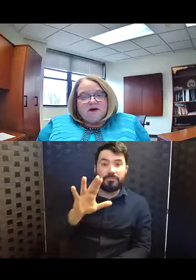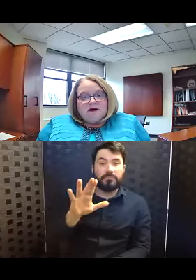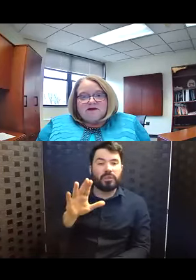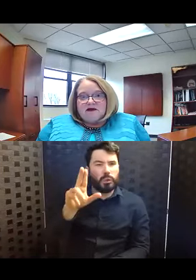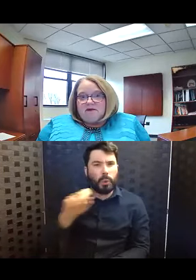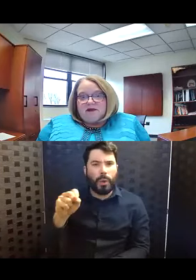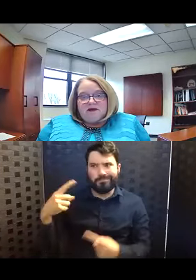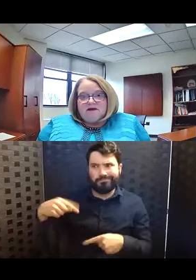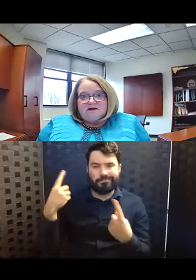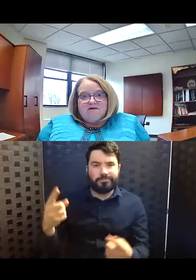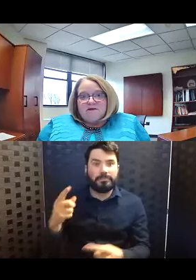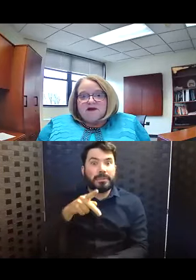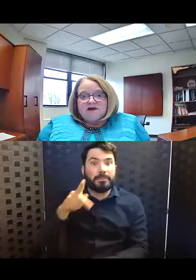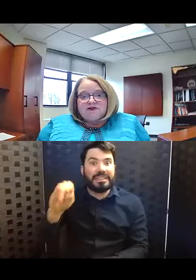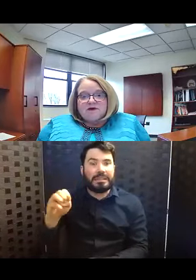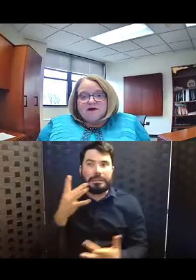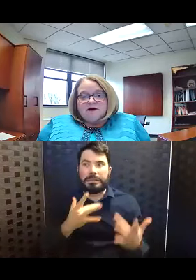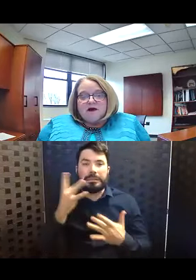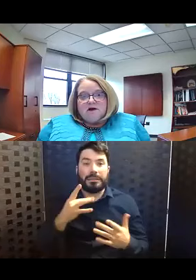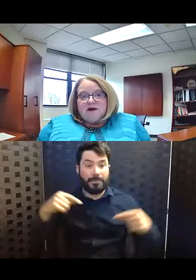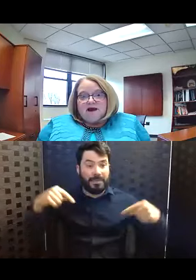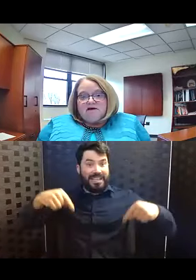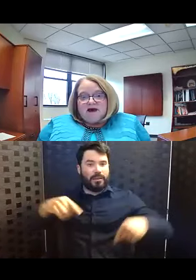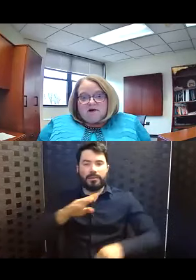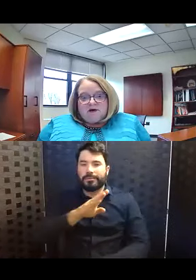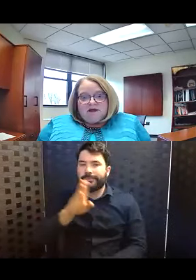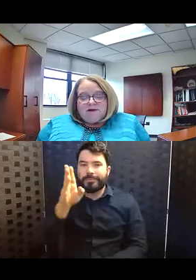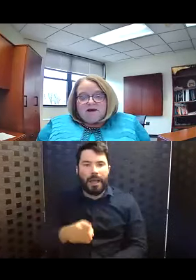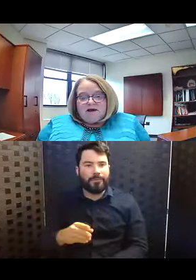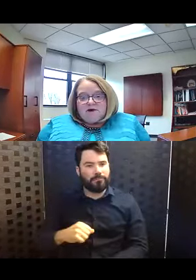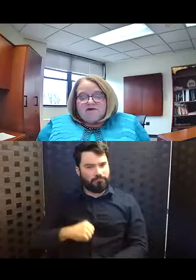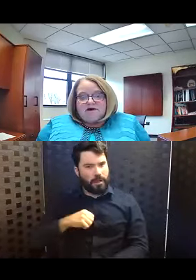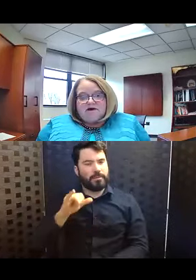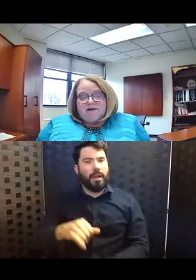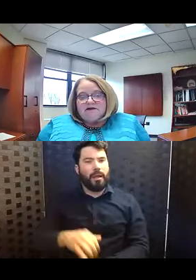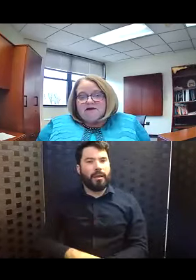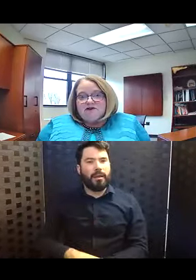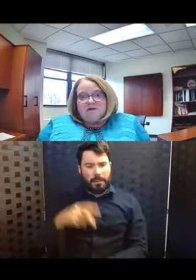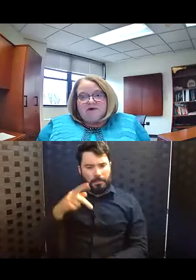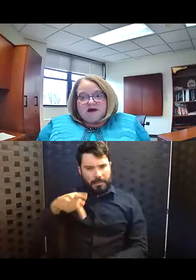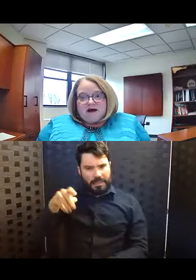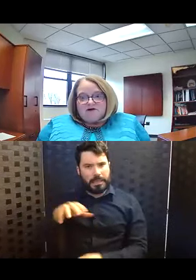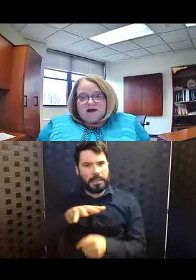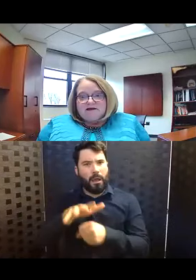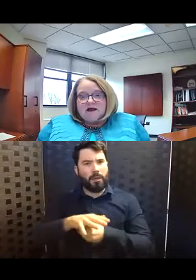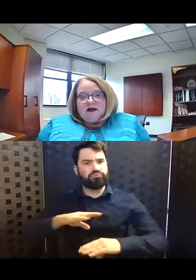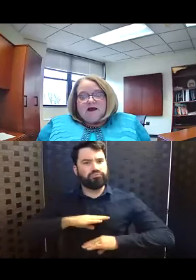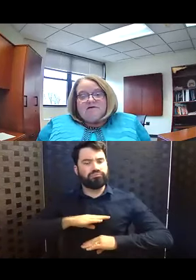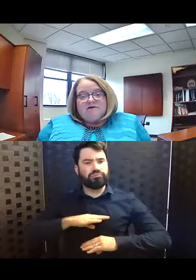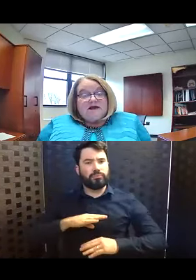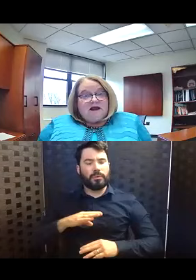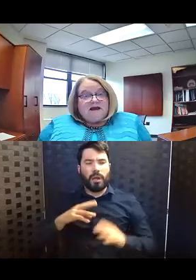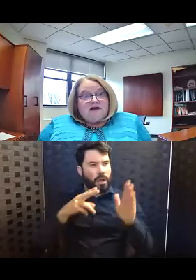issue, and I'm very proud to say that PPE has never been an issue here. We have adequate PPE. We have done an amazing job with the